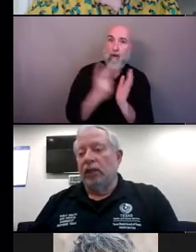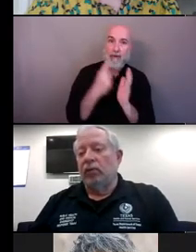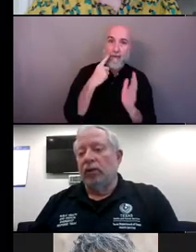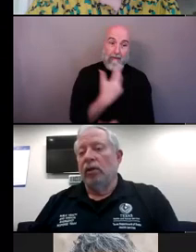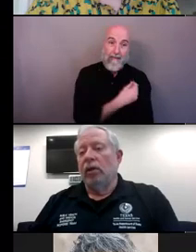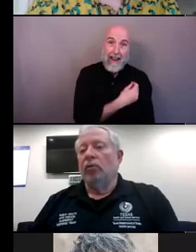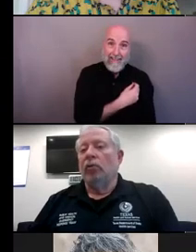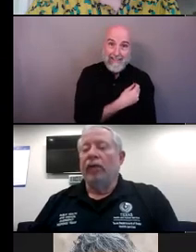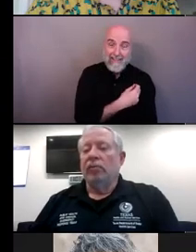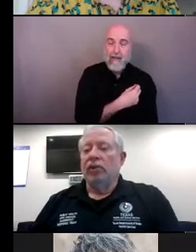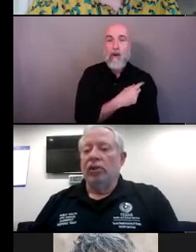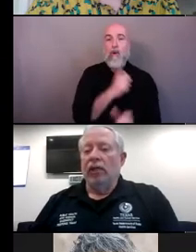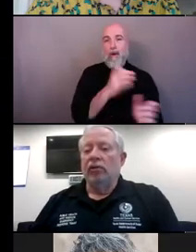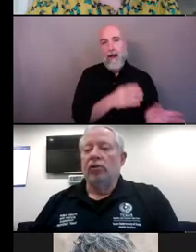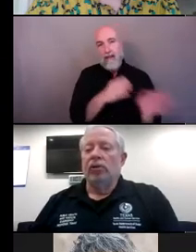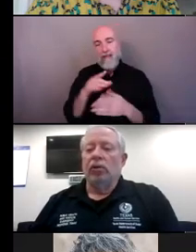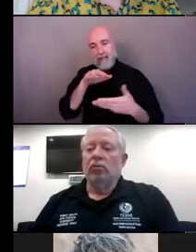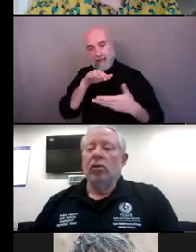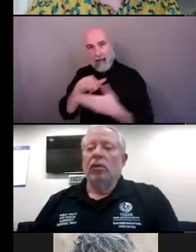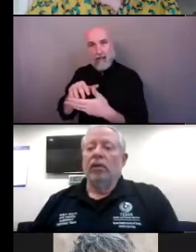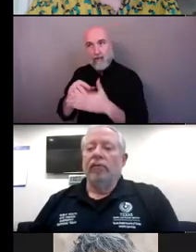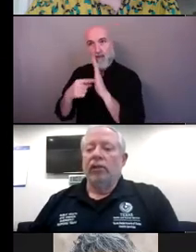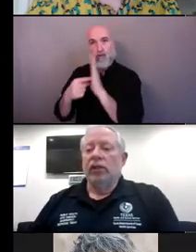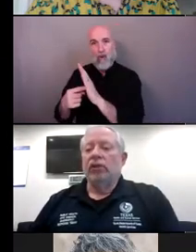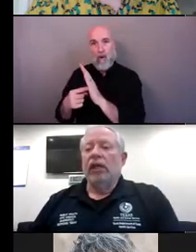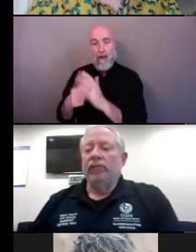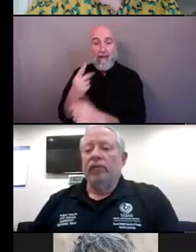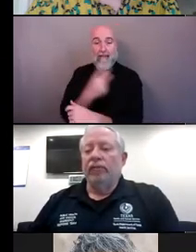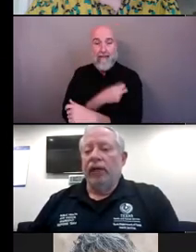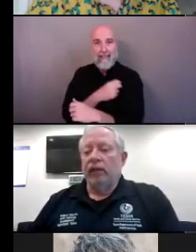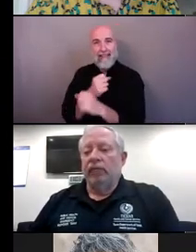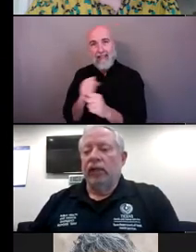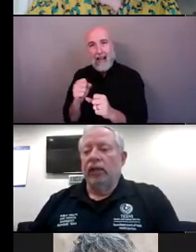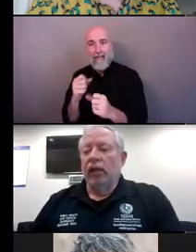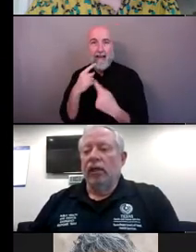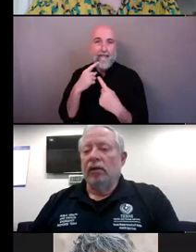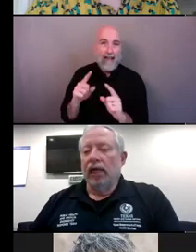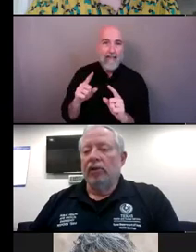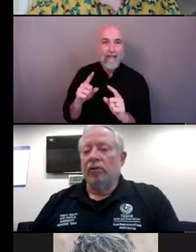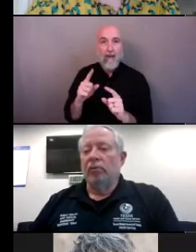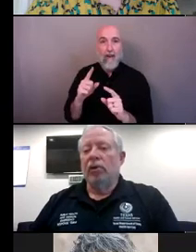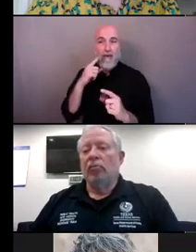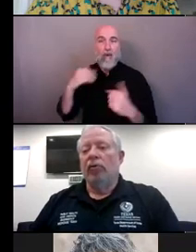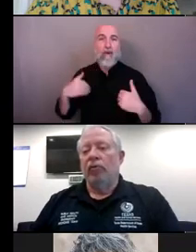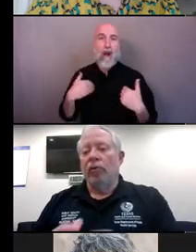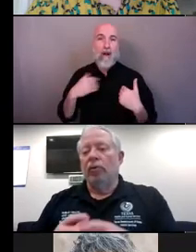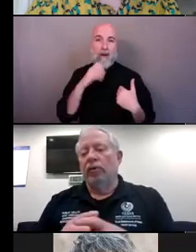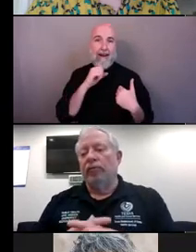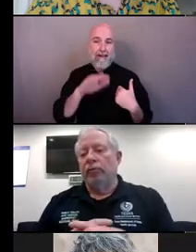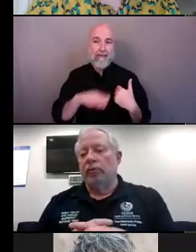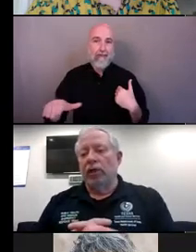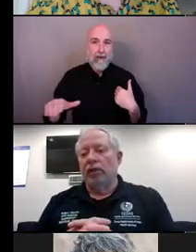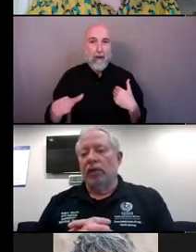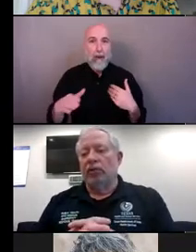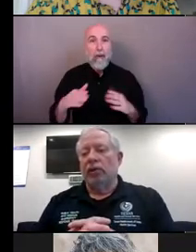vaccines to begin with. There would have to be studies to show that the vaccine is safe and effective in a younger age group before